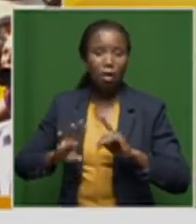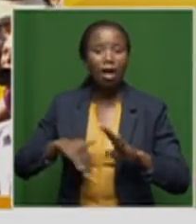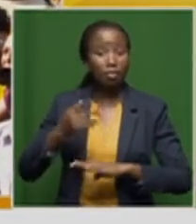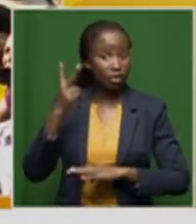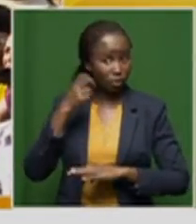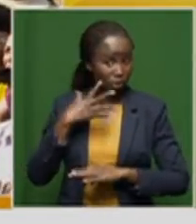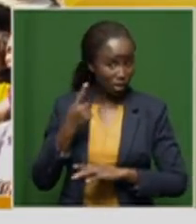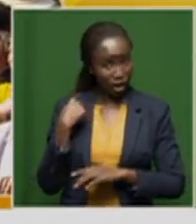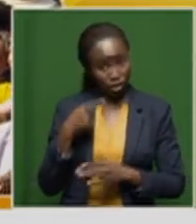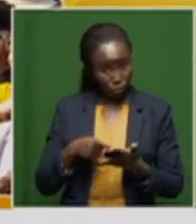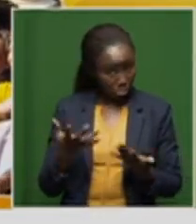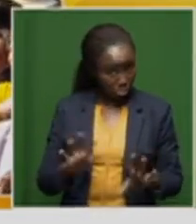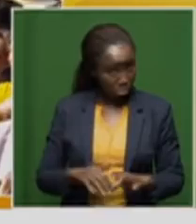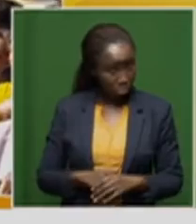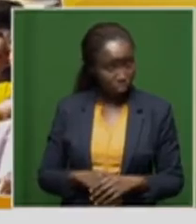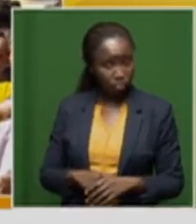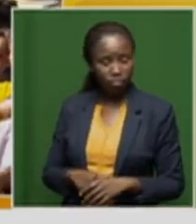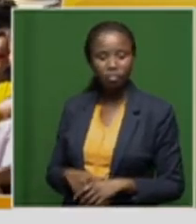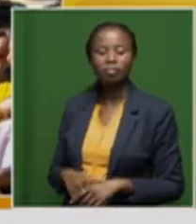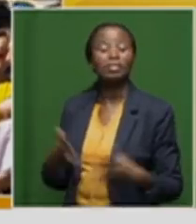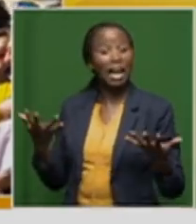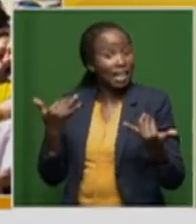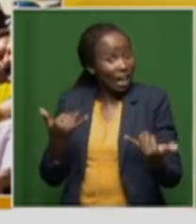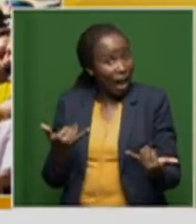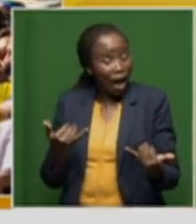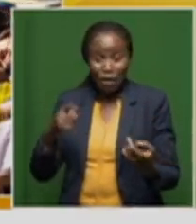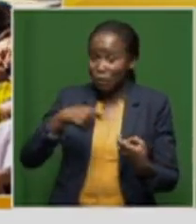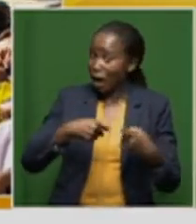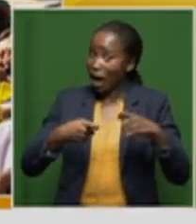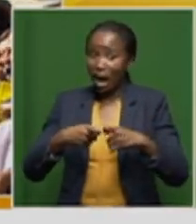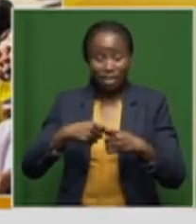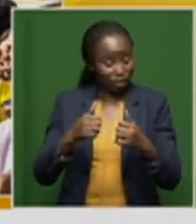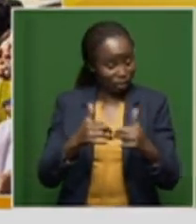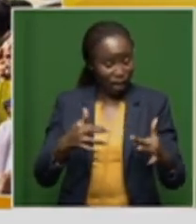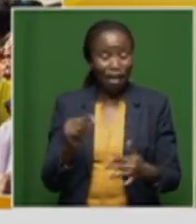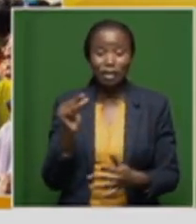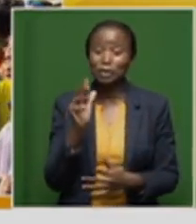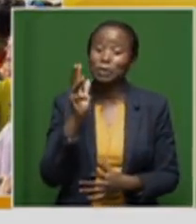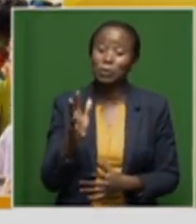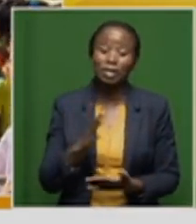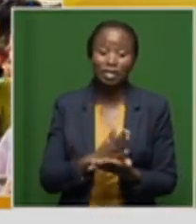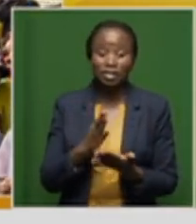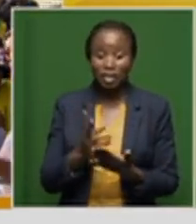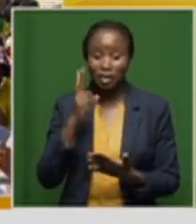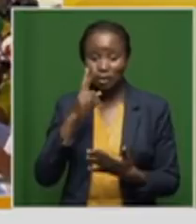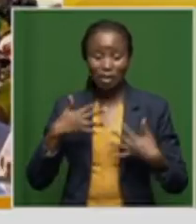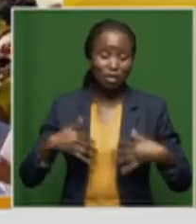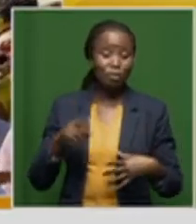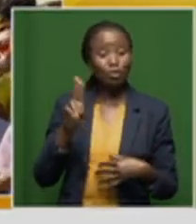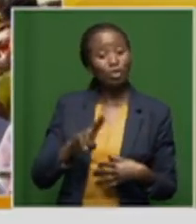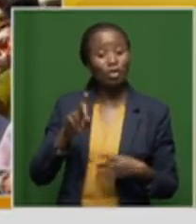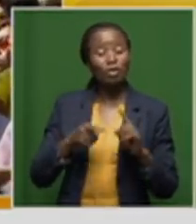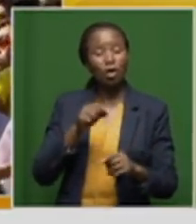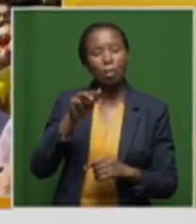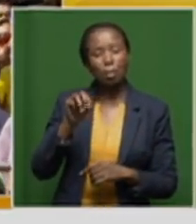week. Well, guys, the boxing match is about to start with those wearing camouflage uniforms. In the words of